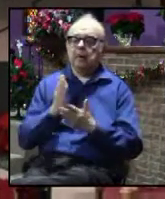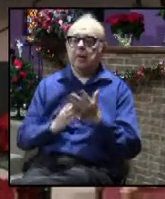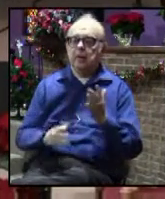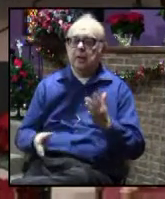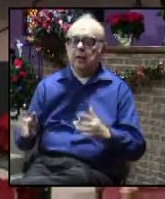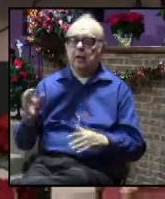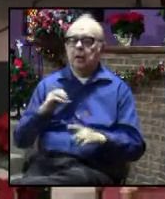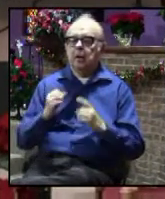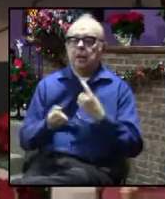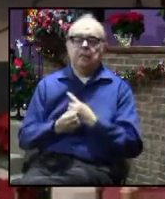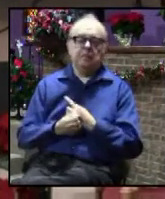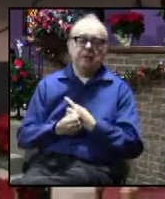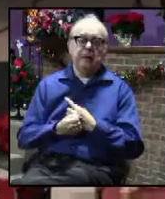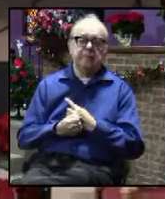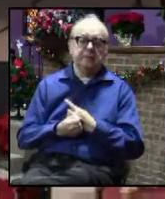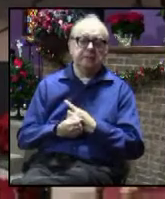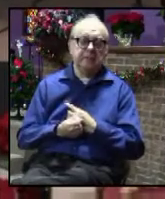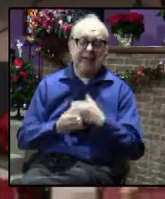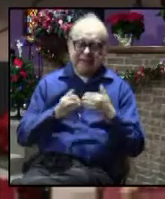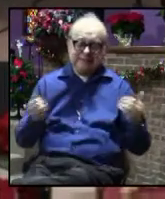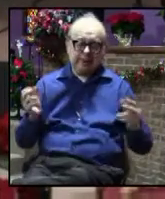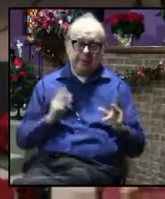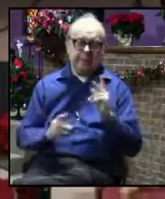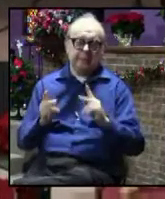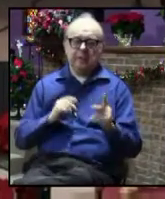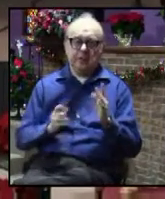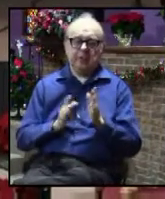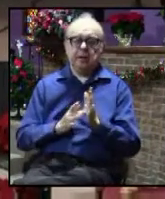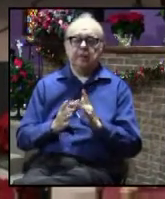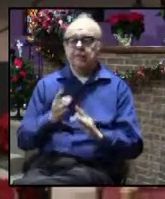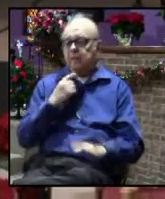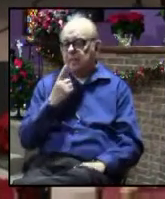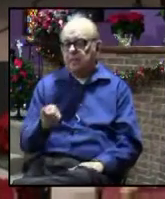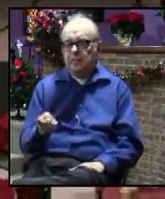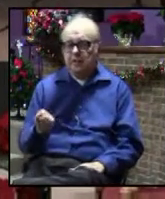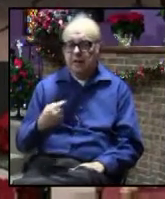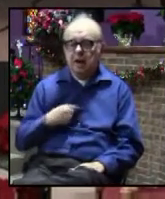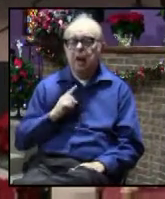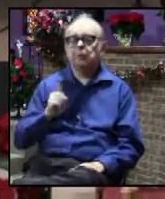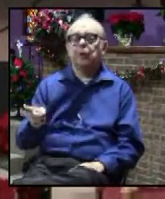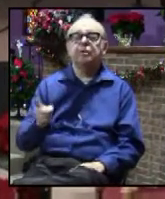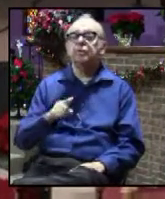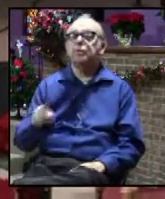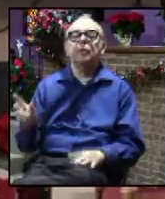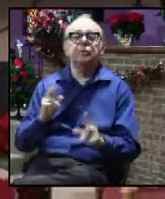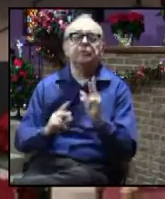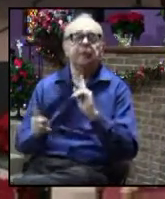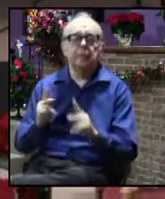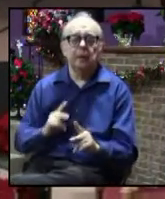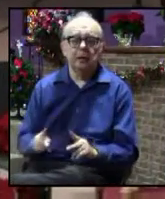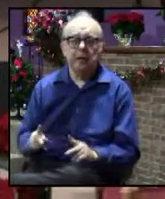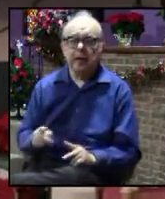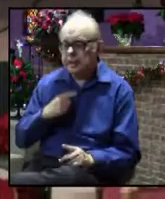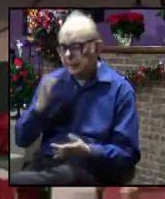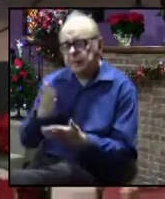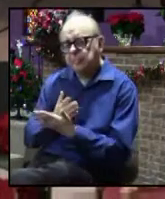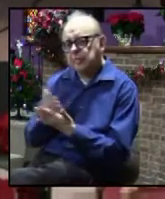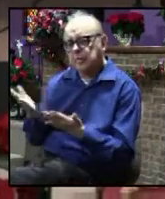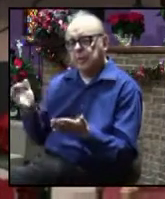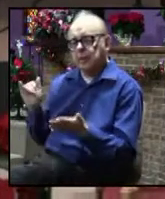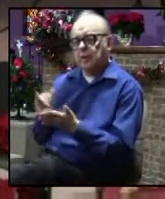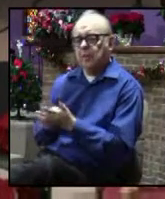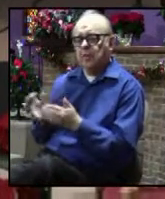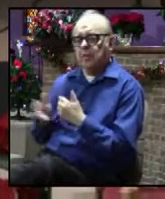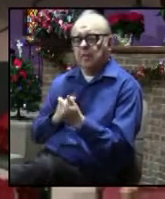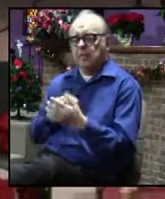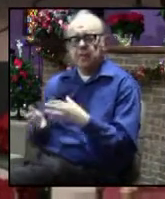society even ostracized and kept them away. And Jesus said, I'm going to them. And may I say this to you, that no